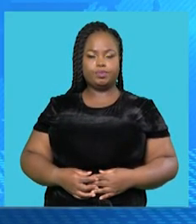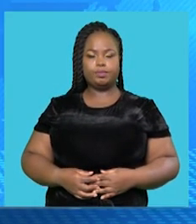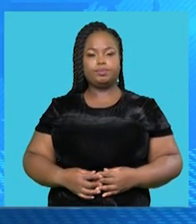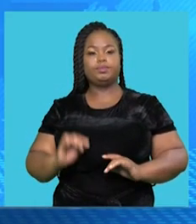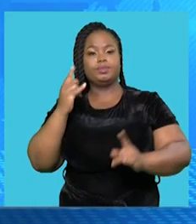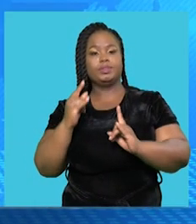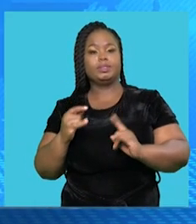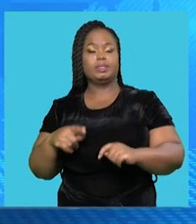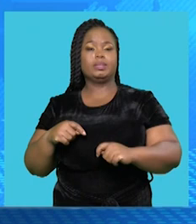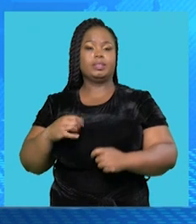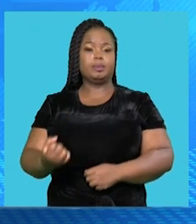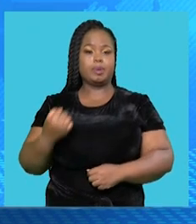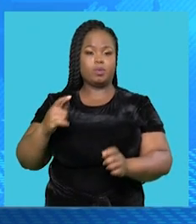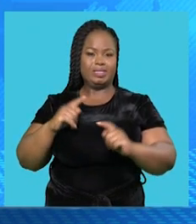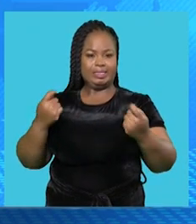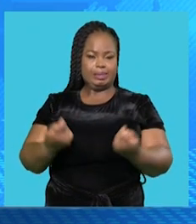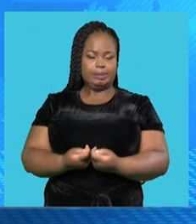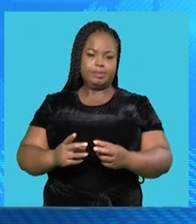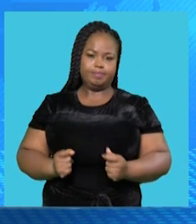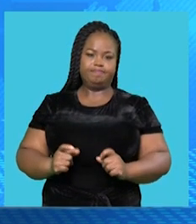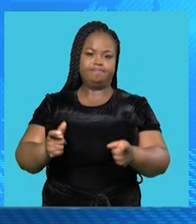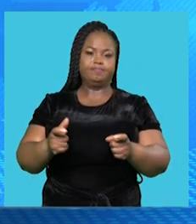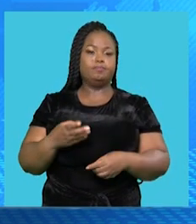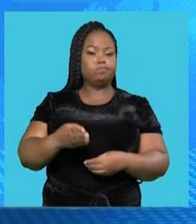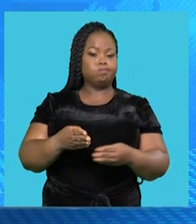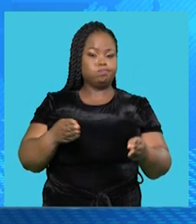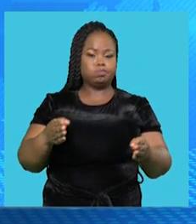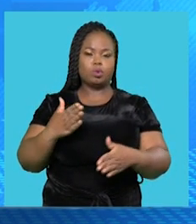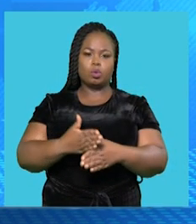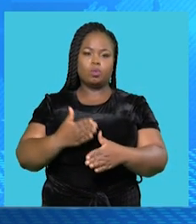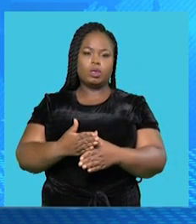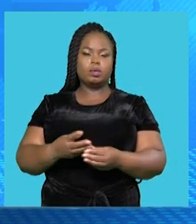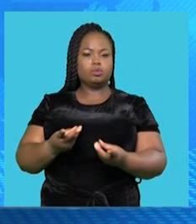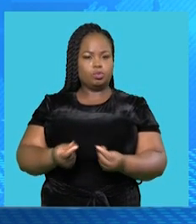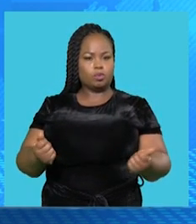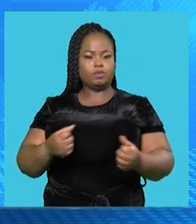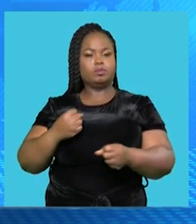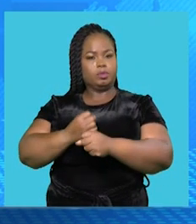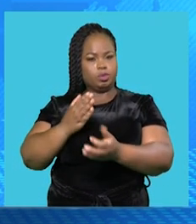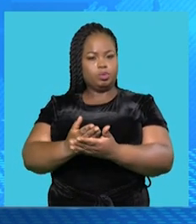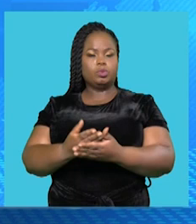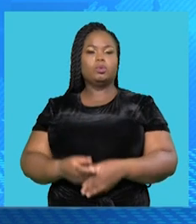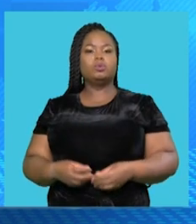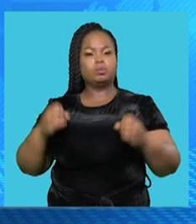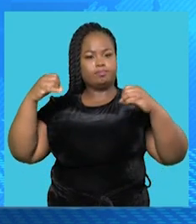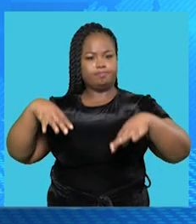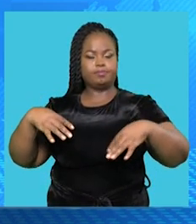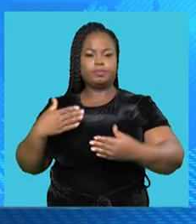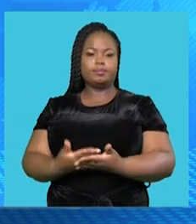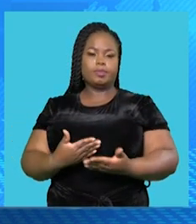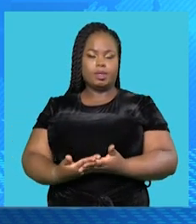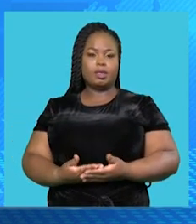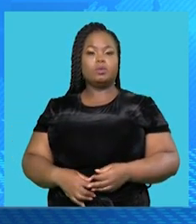City Power teams reacted swiftly and are on site, working on solutions to ensure that we bring power back on. We will